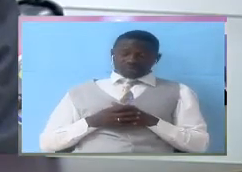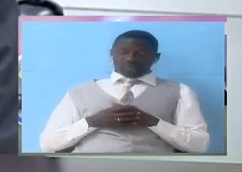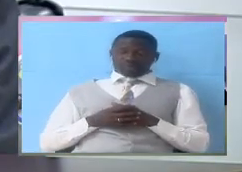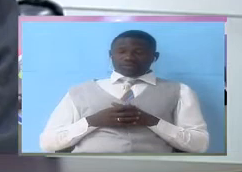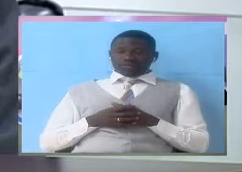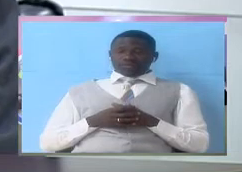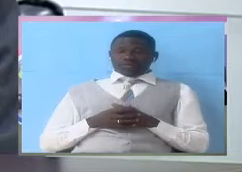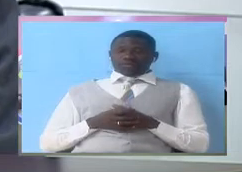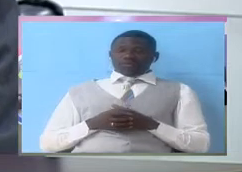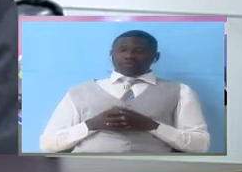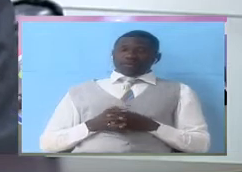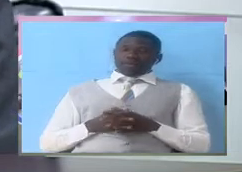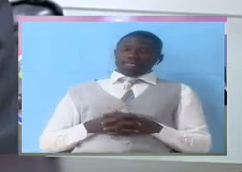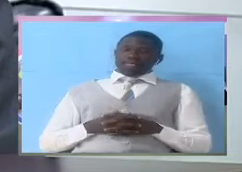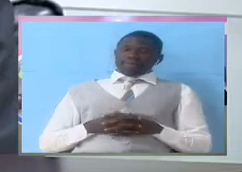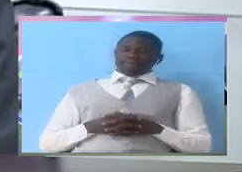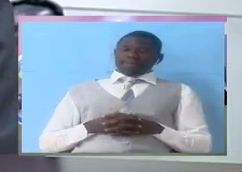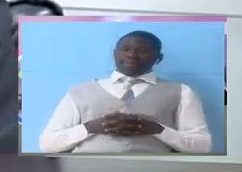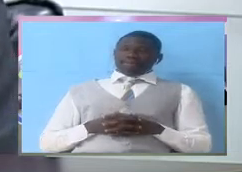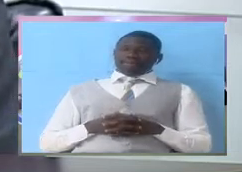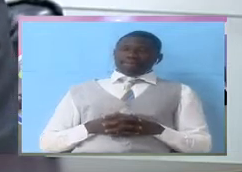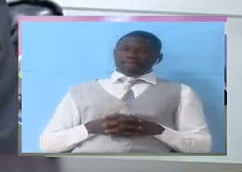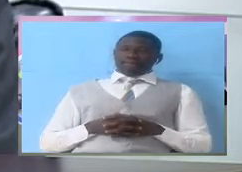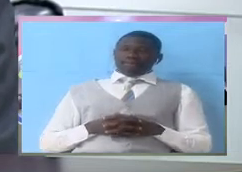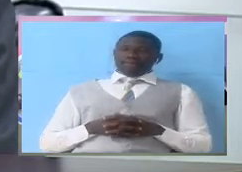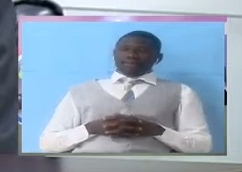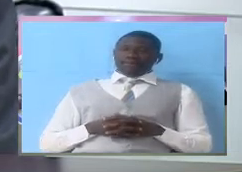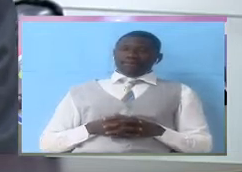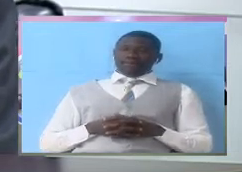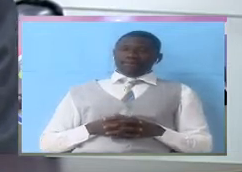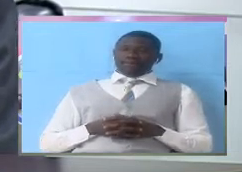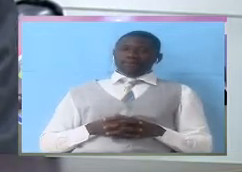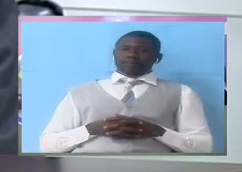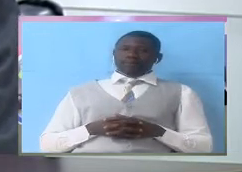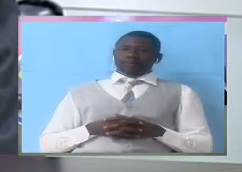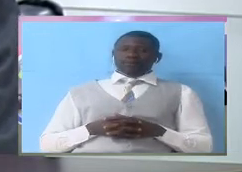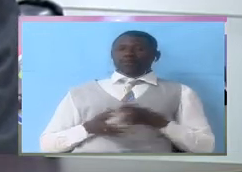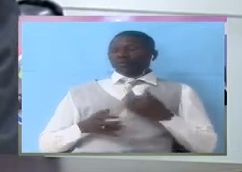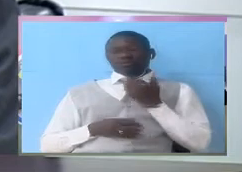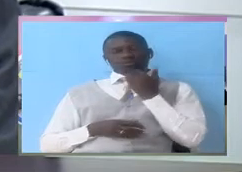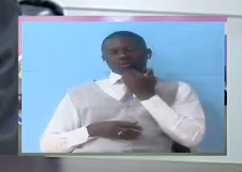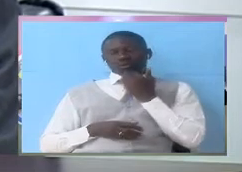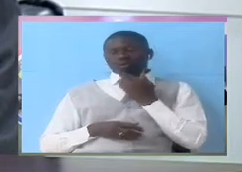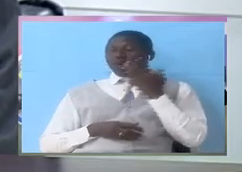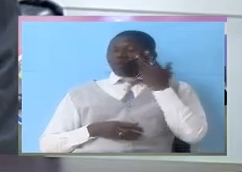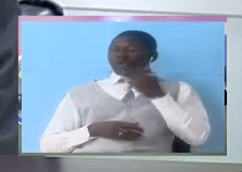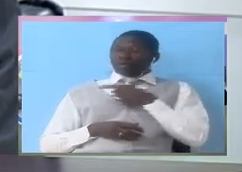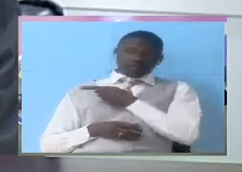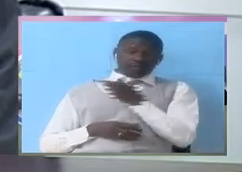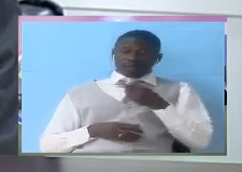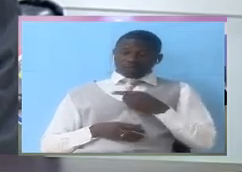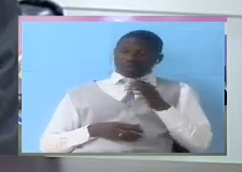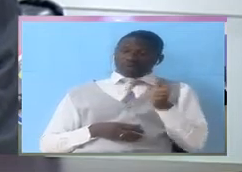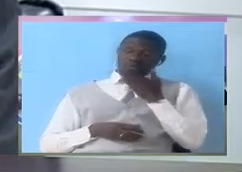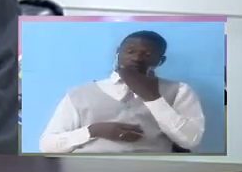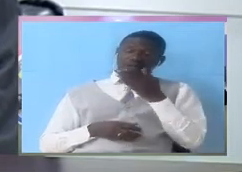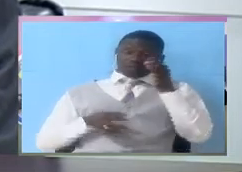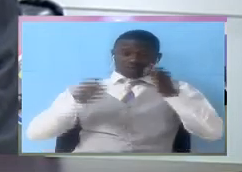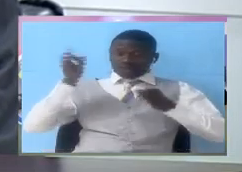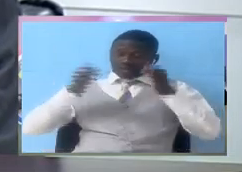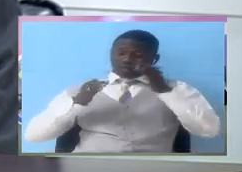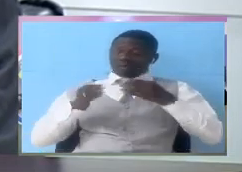wara yobbu ci kanami loi. I'm sorry, when they were being prosecuted I was already not there. Jegal ma waxtu wi nga xamne ci